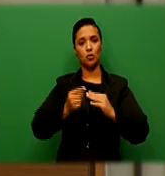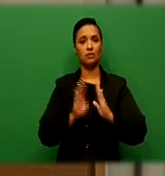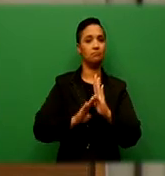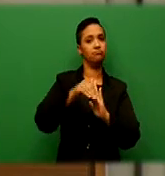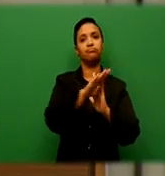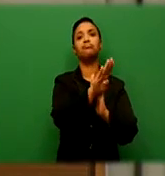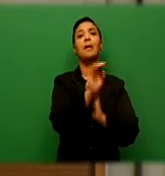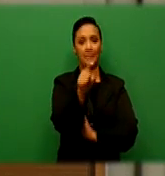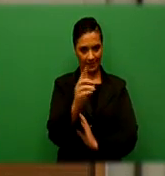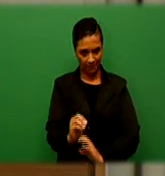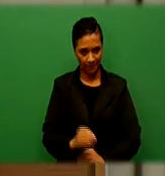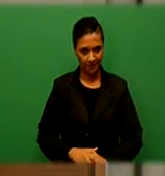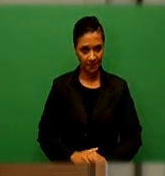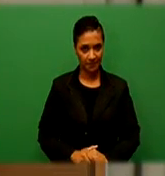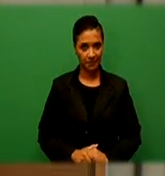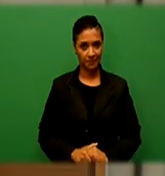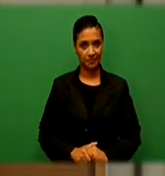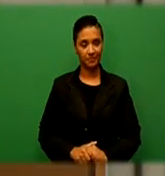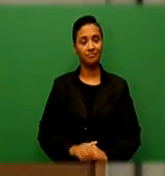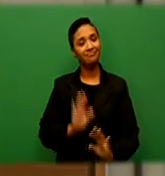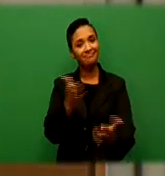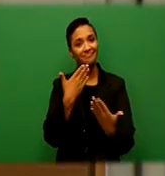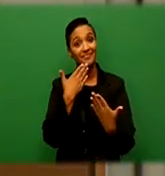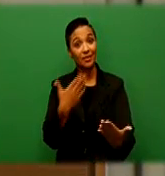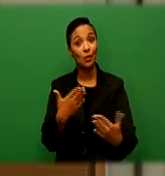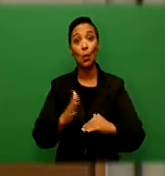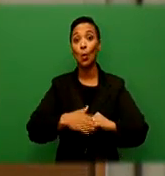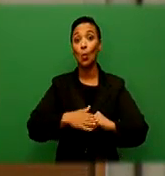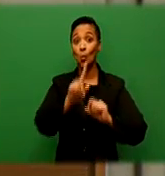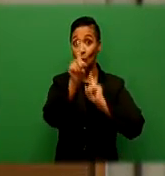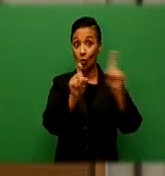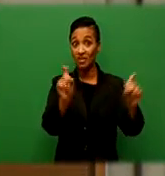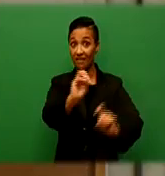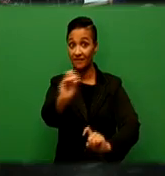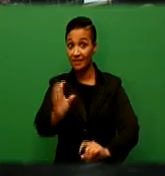the repo rate. Thank you very much. Any last questions?